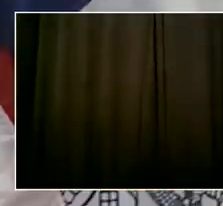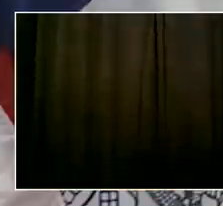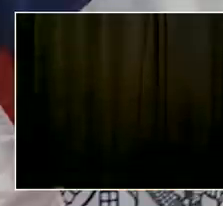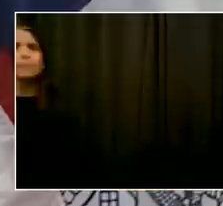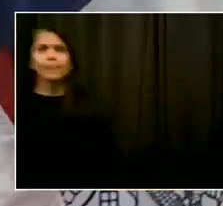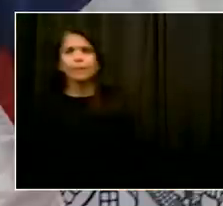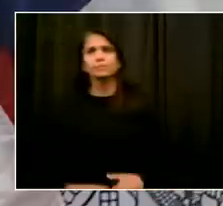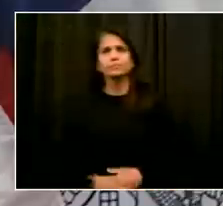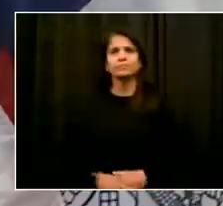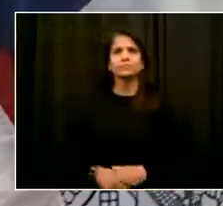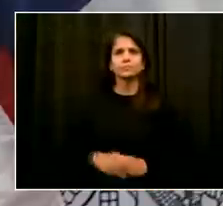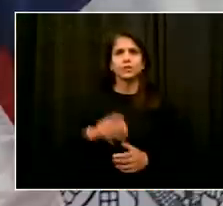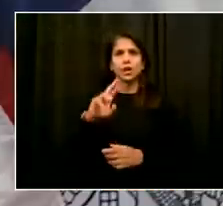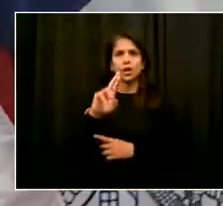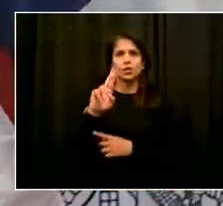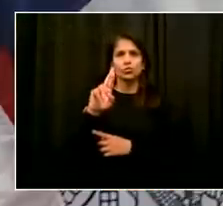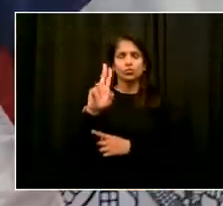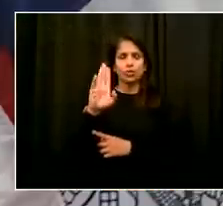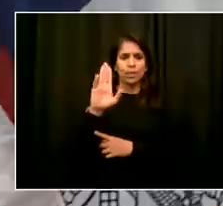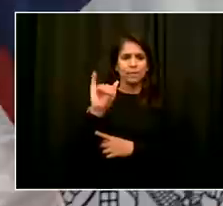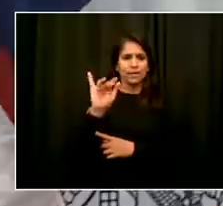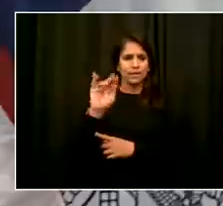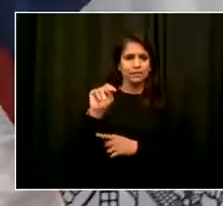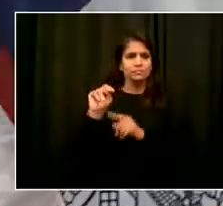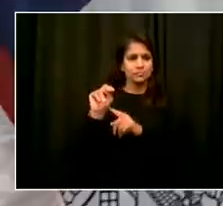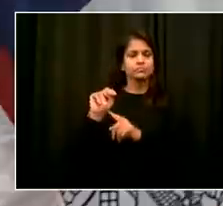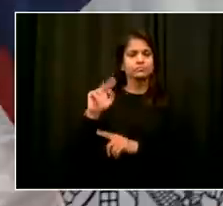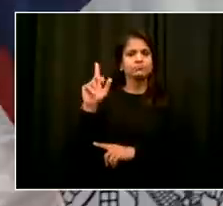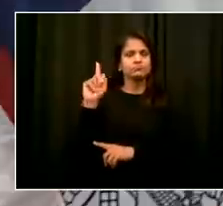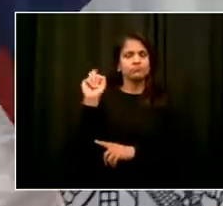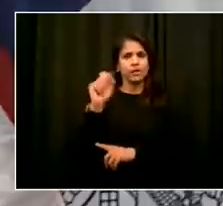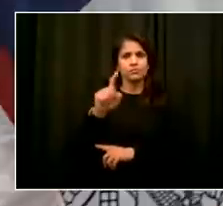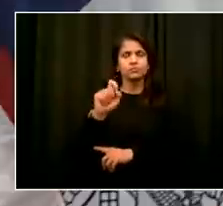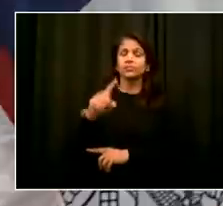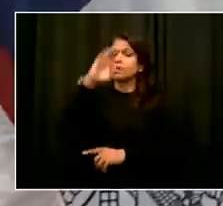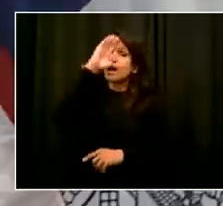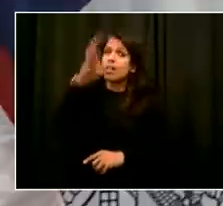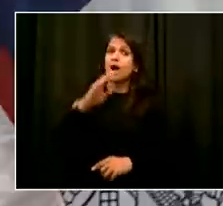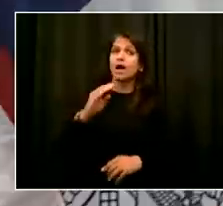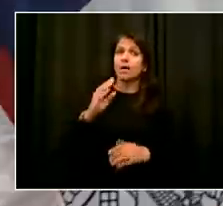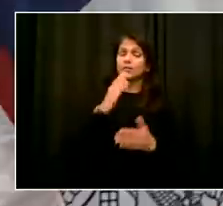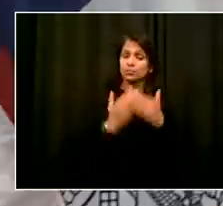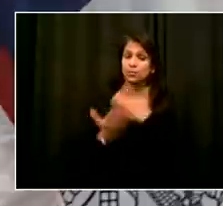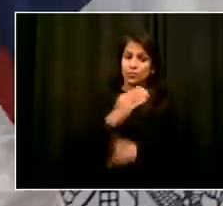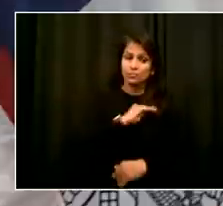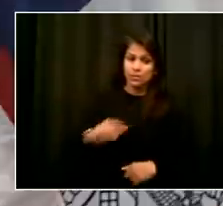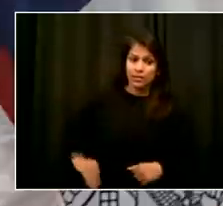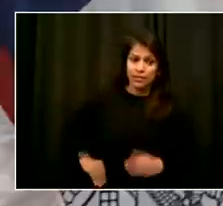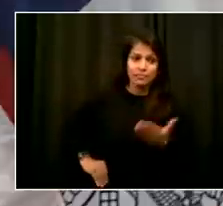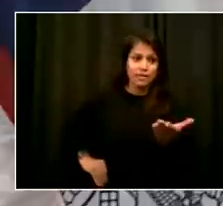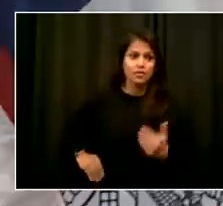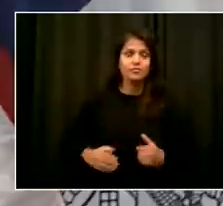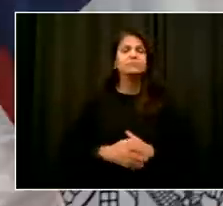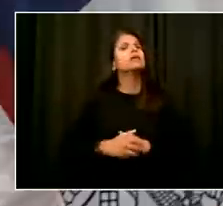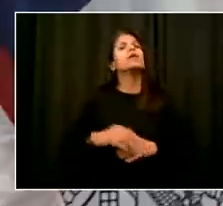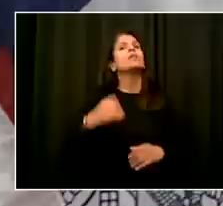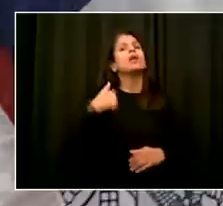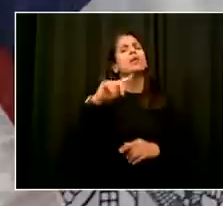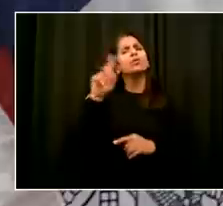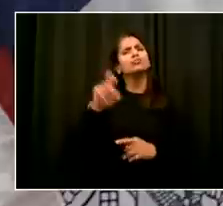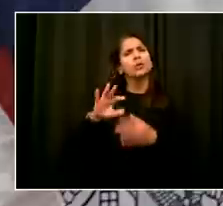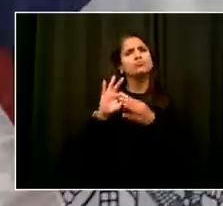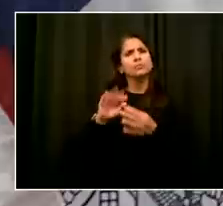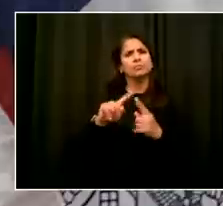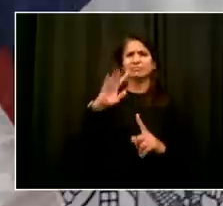Good morning, Mr. Mayor. I would like to follow up with a question about special ed students. You said yesterday on CNN that the middle and